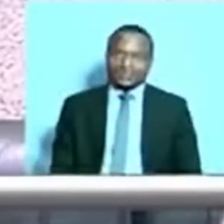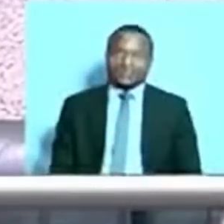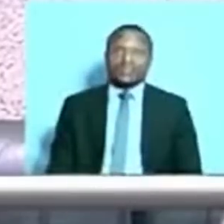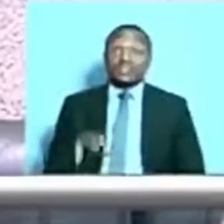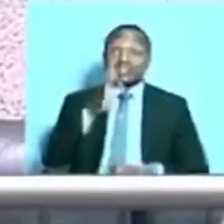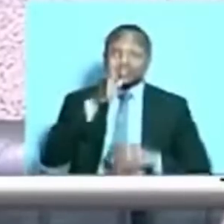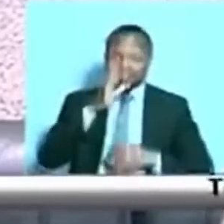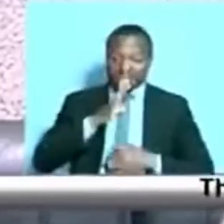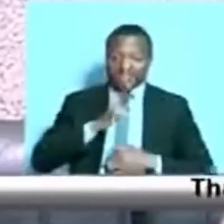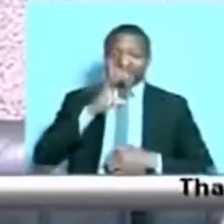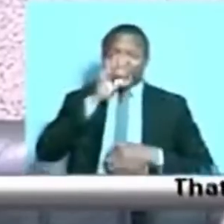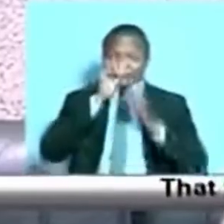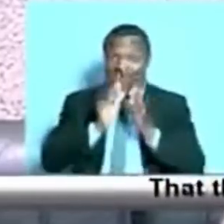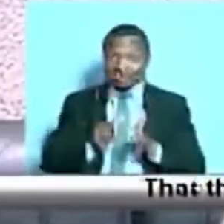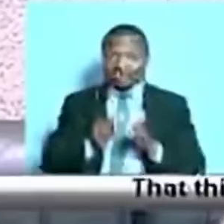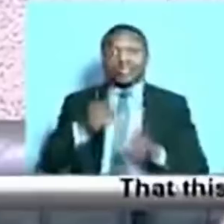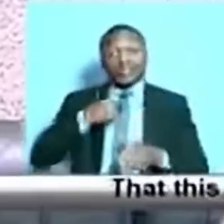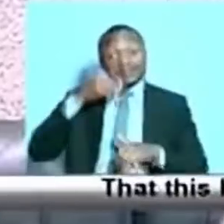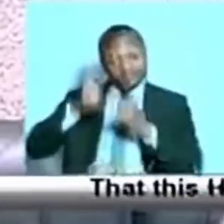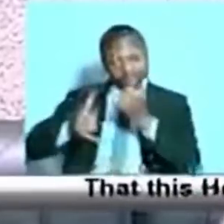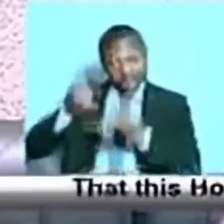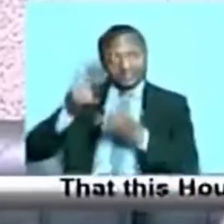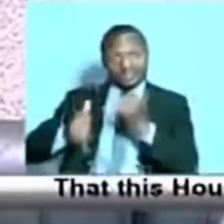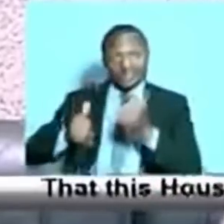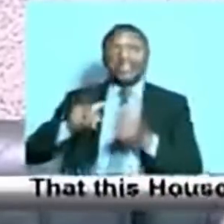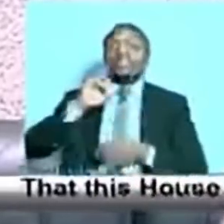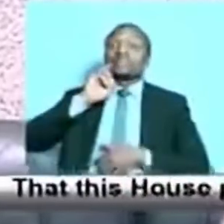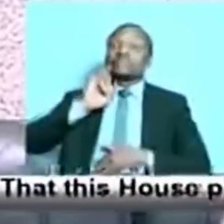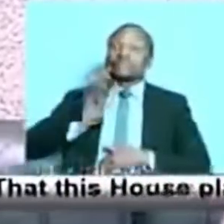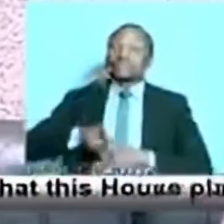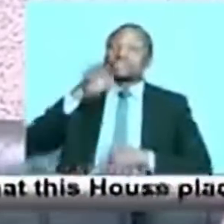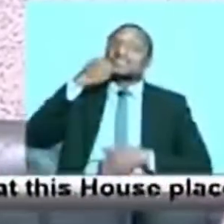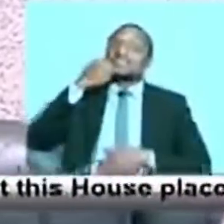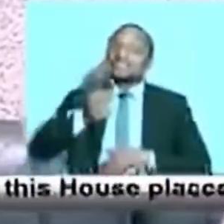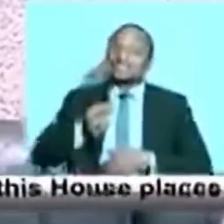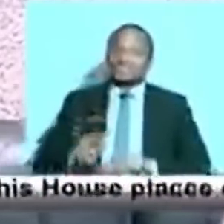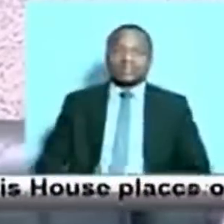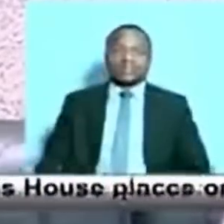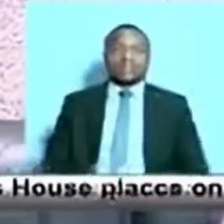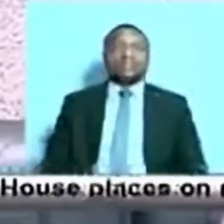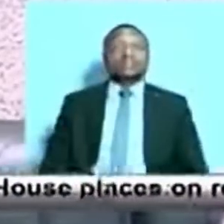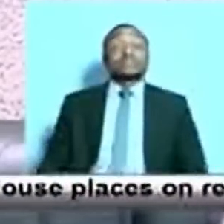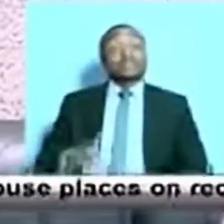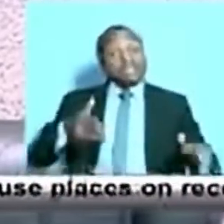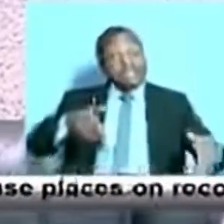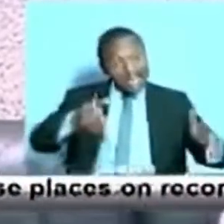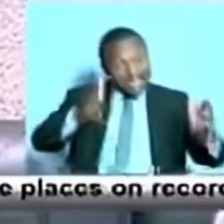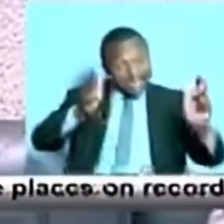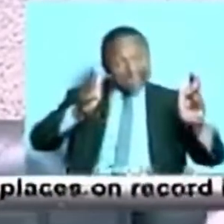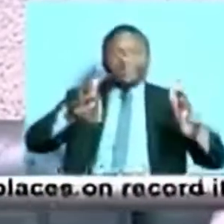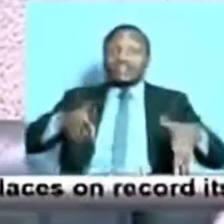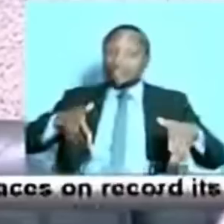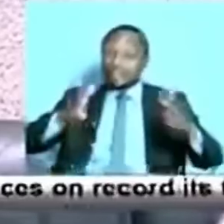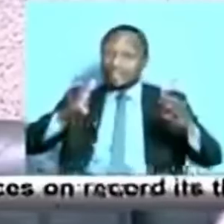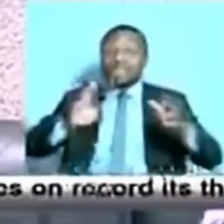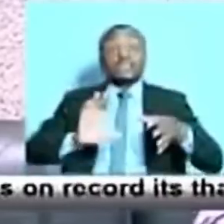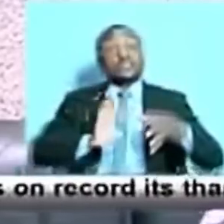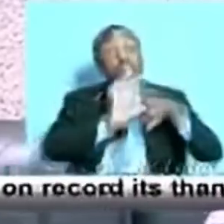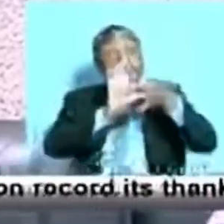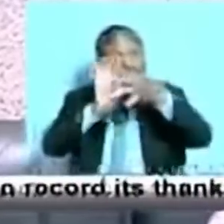Madam Speaker, as I conclude, I must emphasize on tolerance and unity and